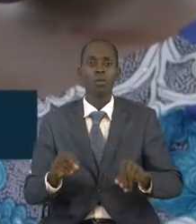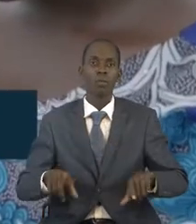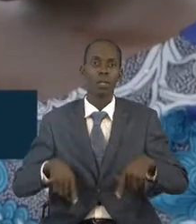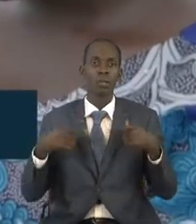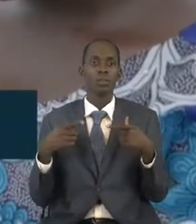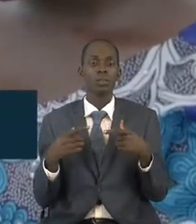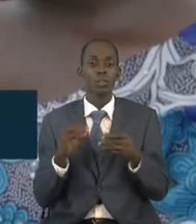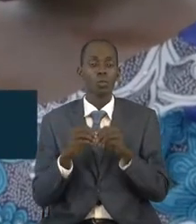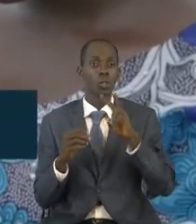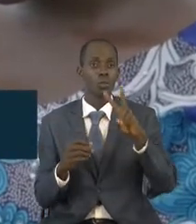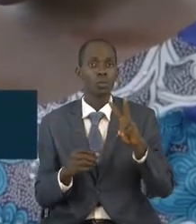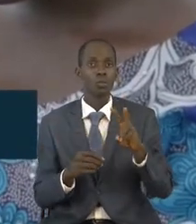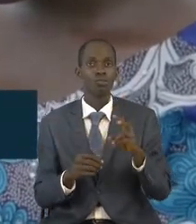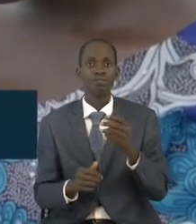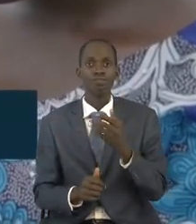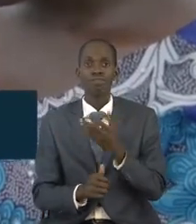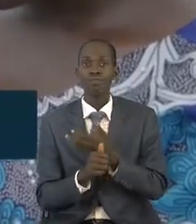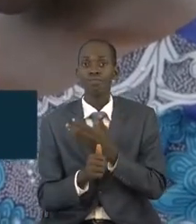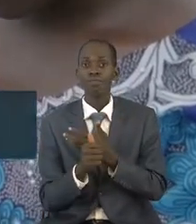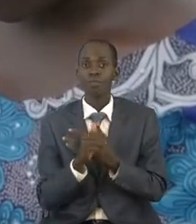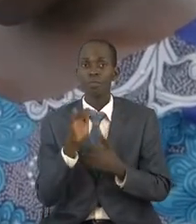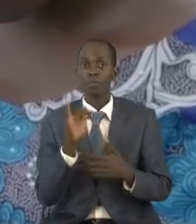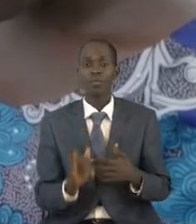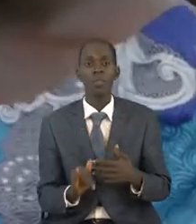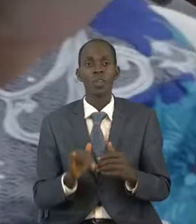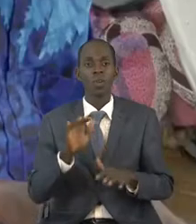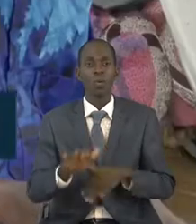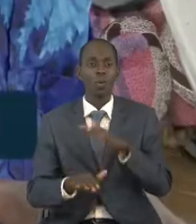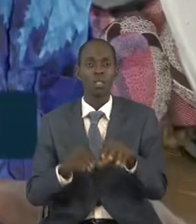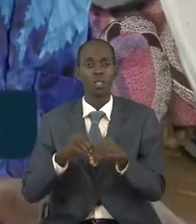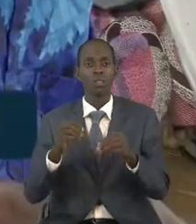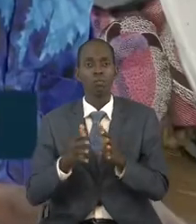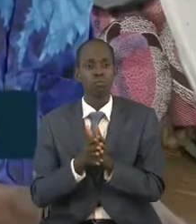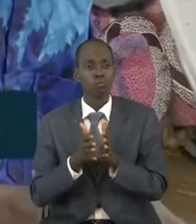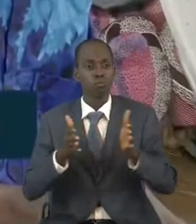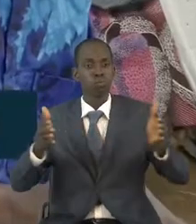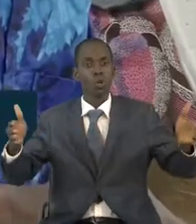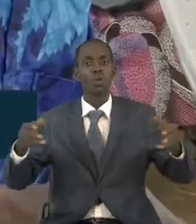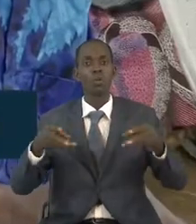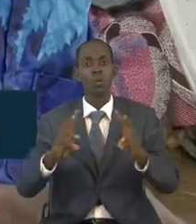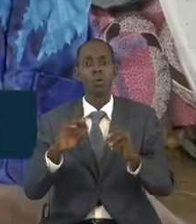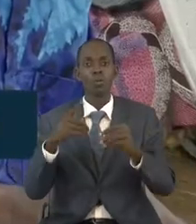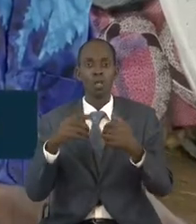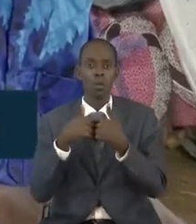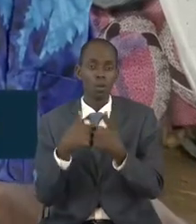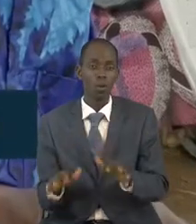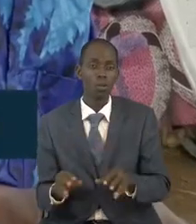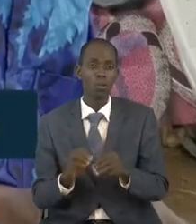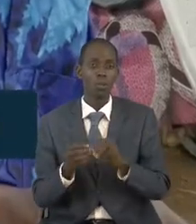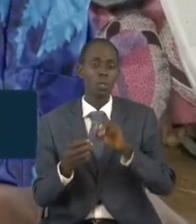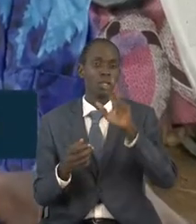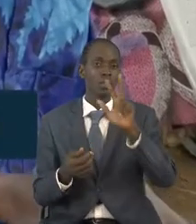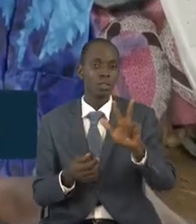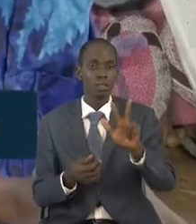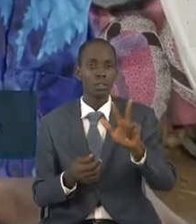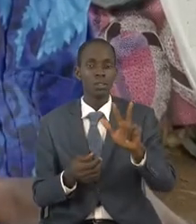perilously walking in the broad way of the lost. Number three,